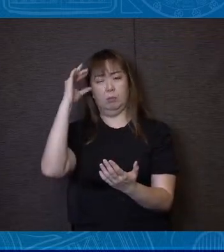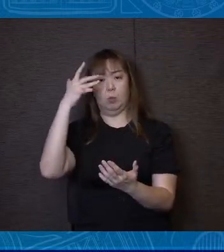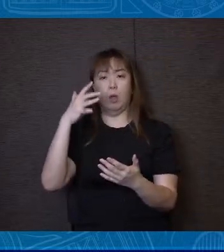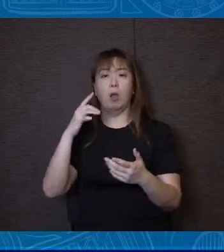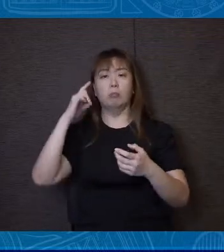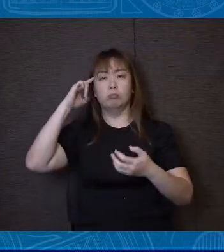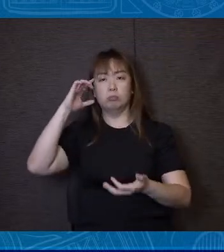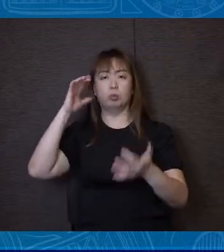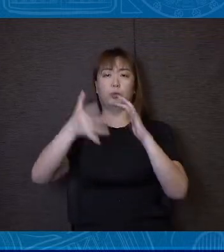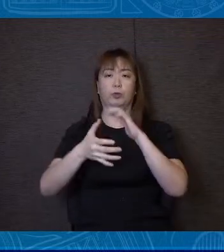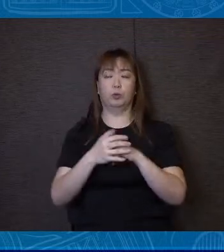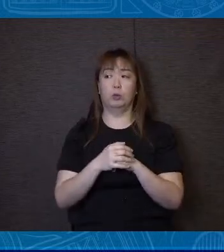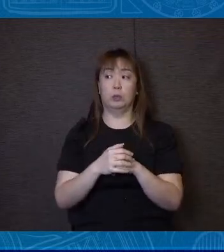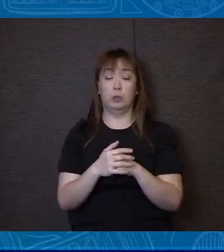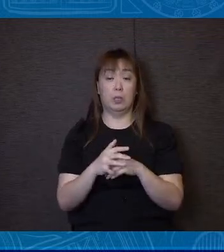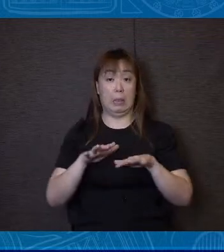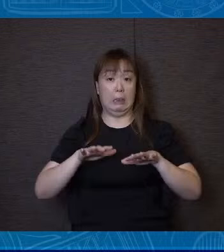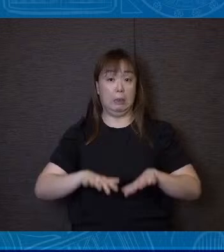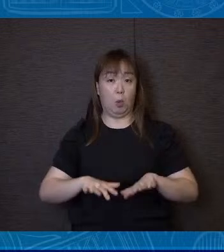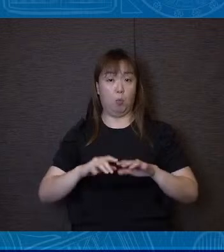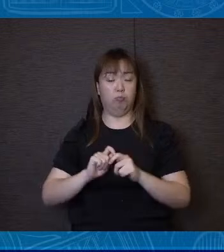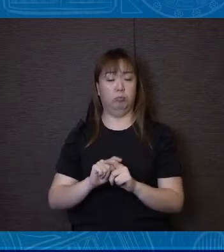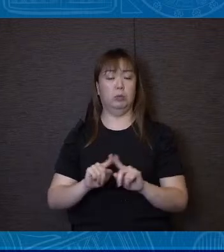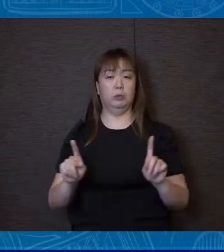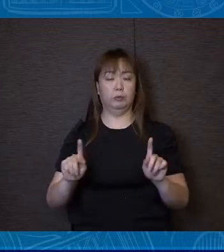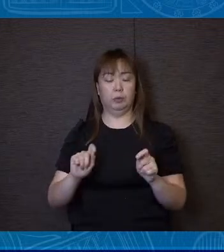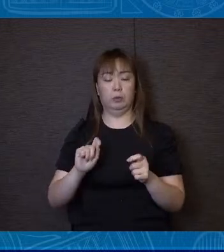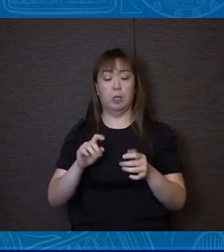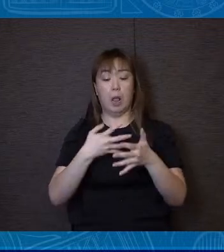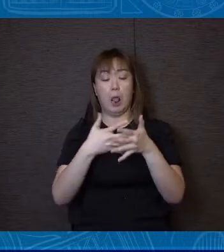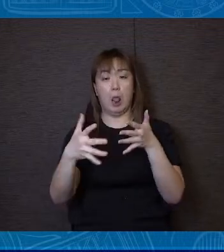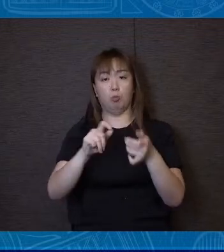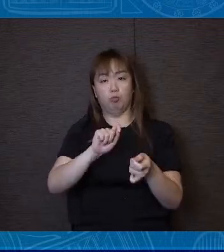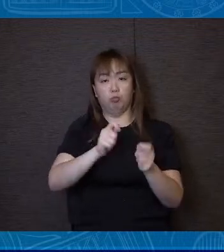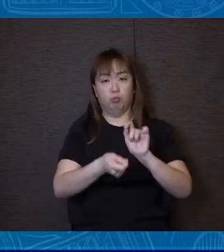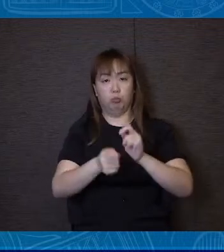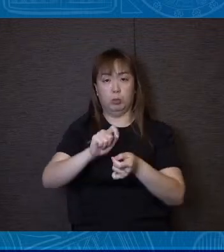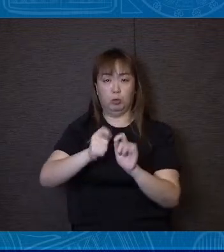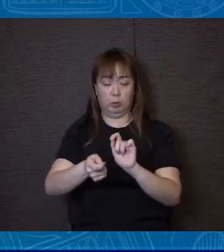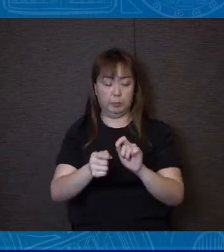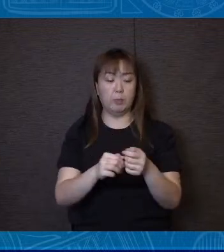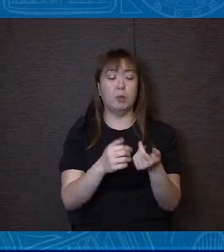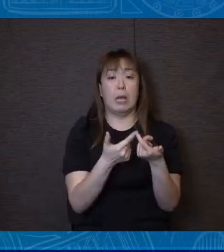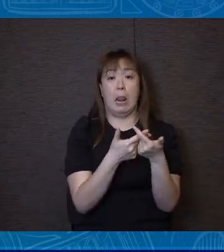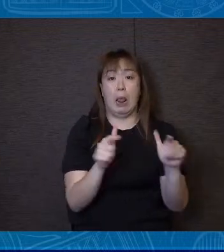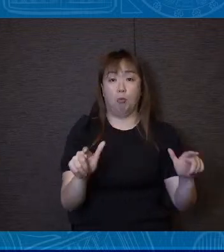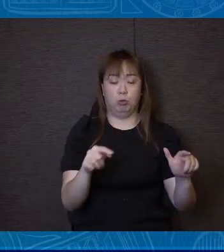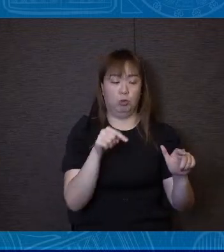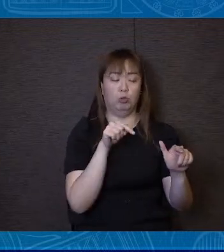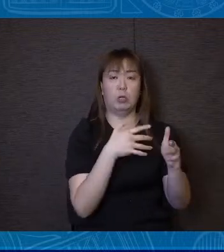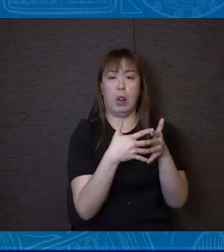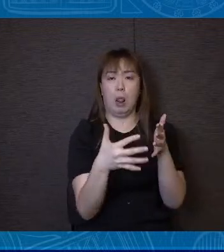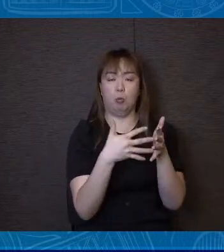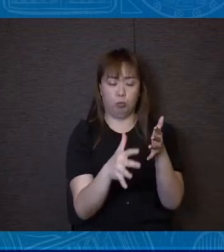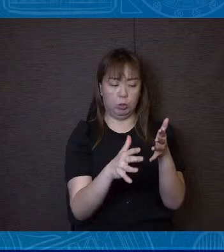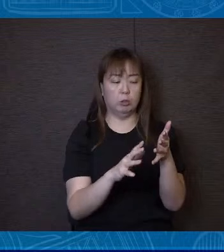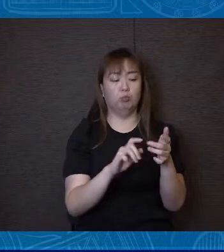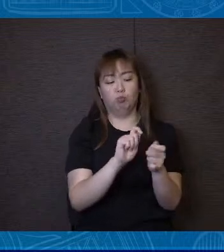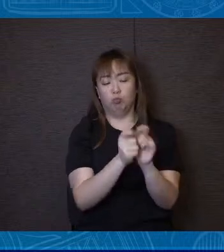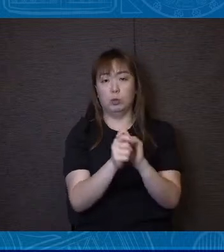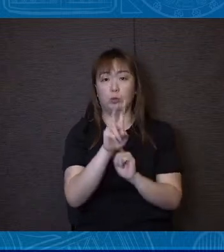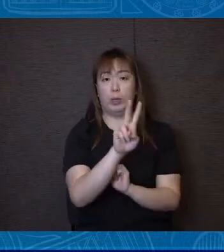confusion. Now with sort of smart multilingual switching, the message can be set to up to 25 languages,